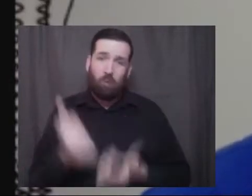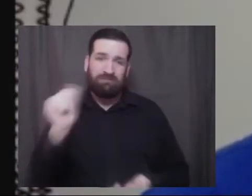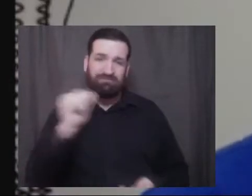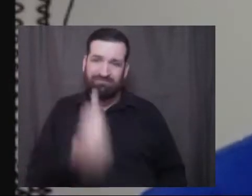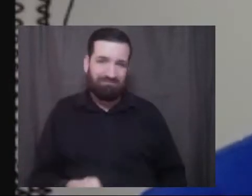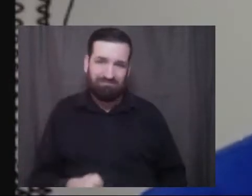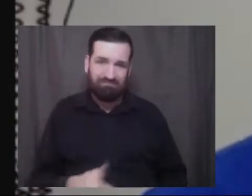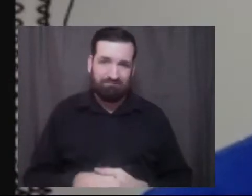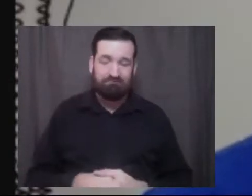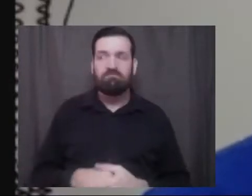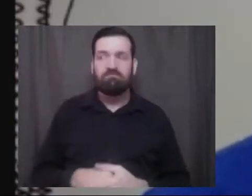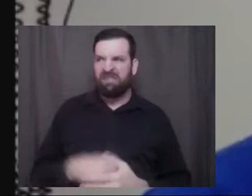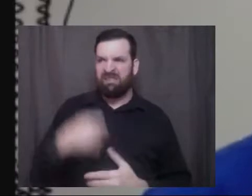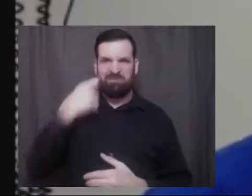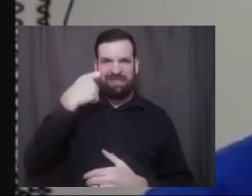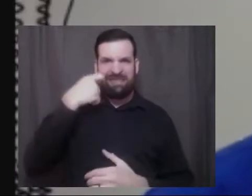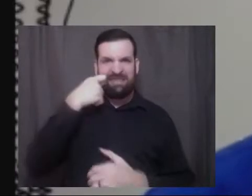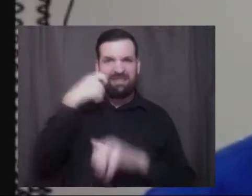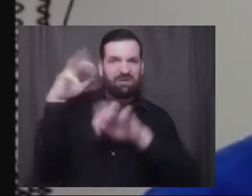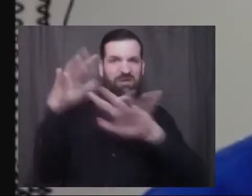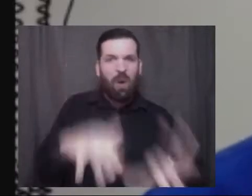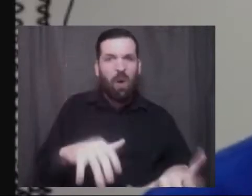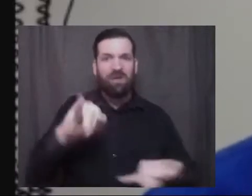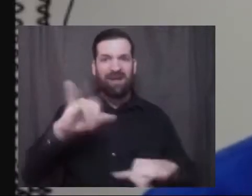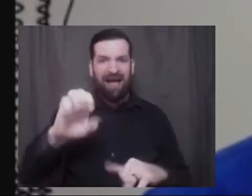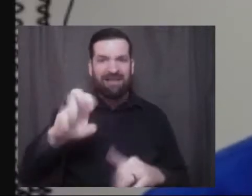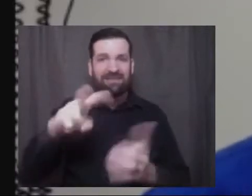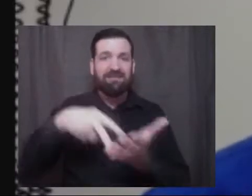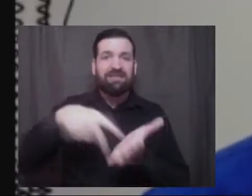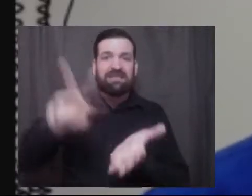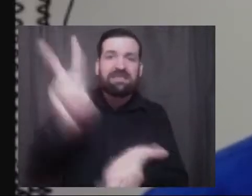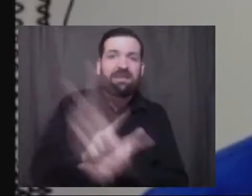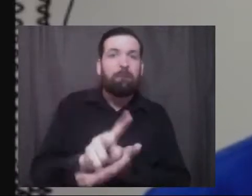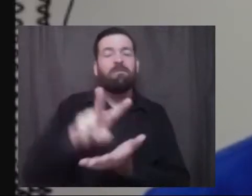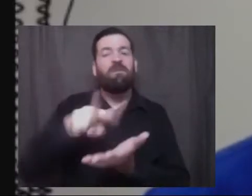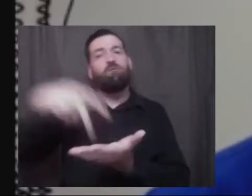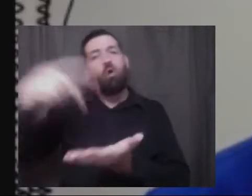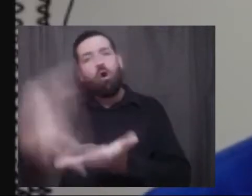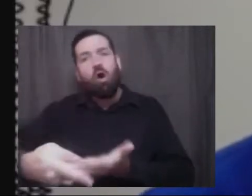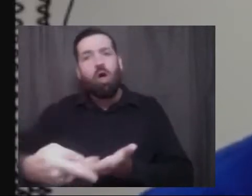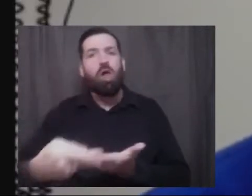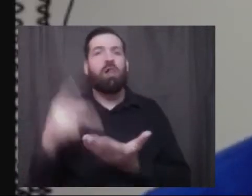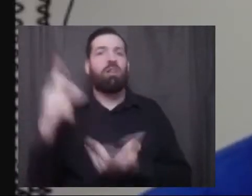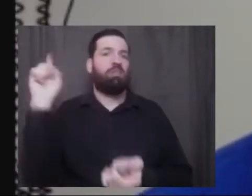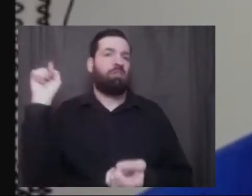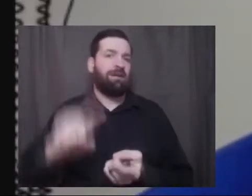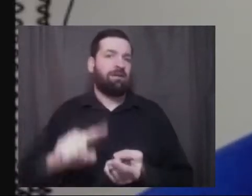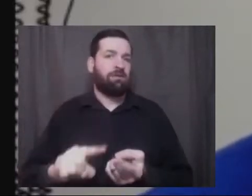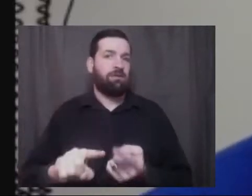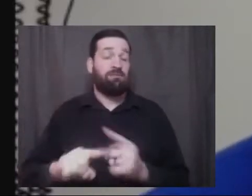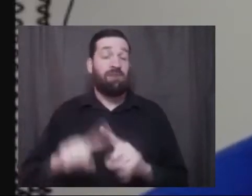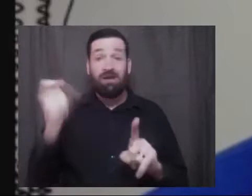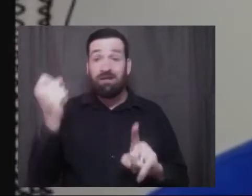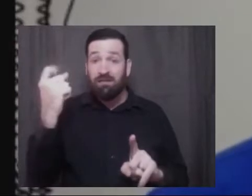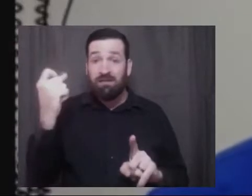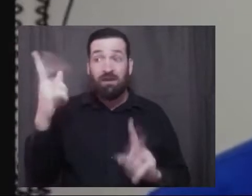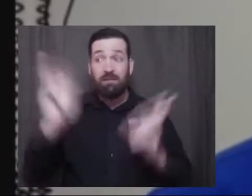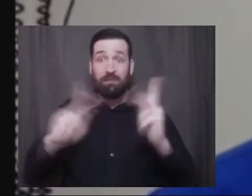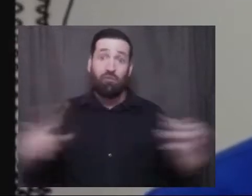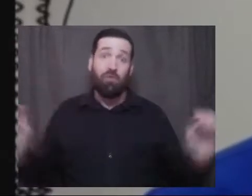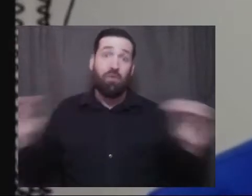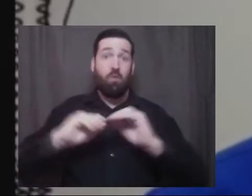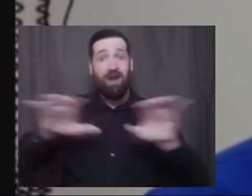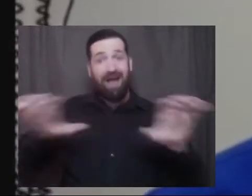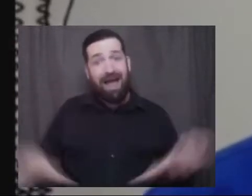of snow and ice season, so slips and falls are going to start to decrease, but on the flip side, people are going to be more active and out